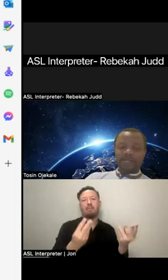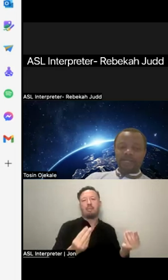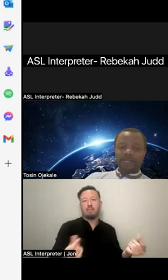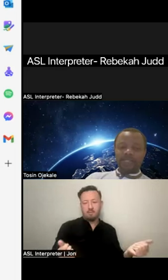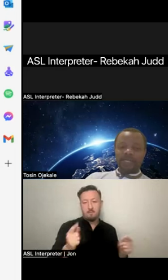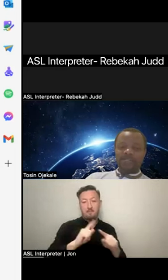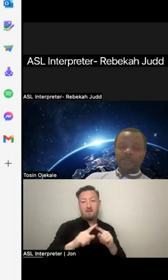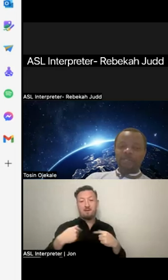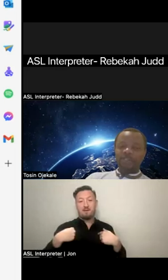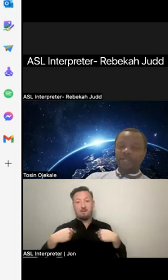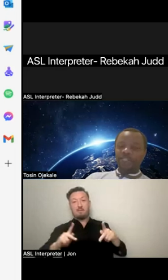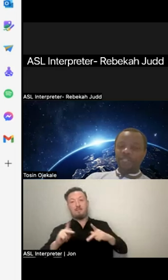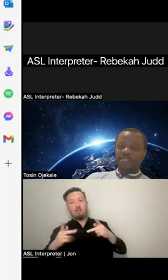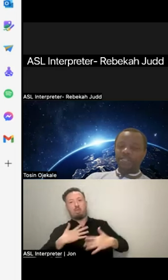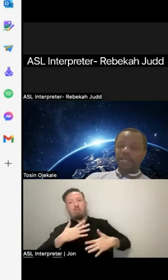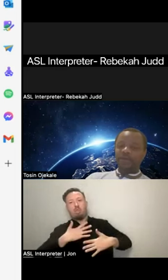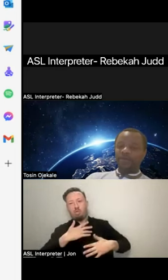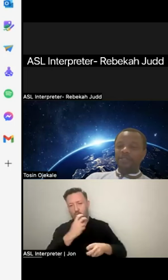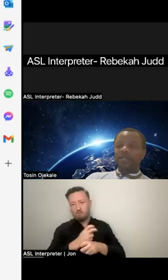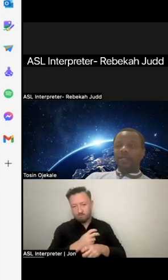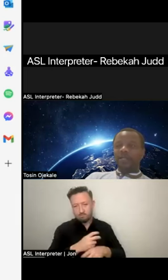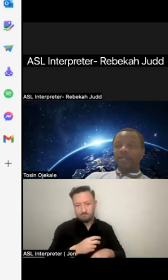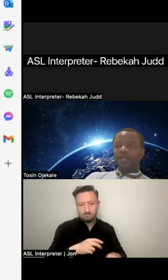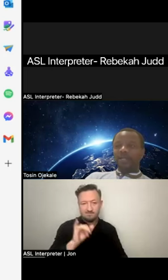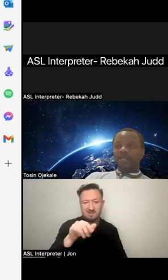second element here, this suppression agent, halon.